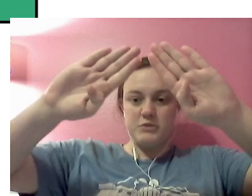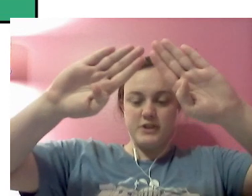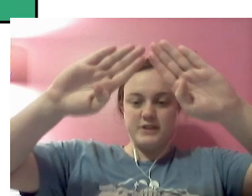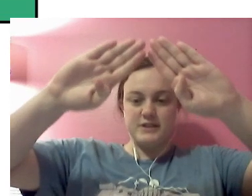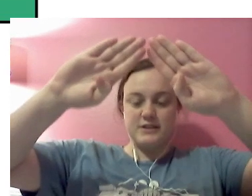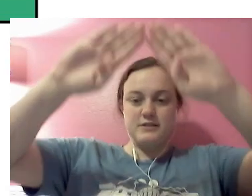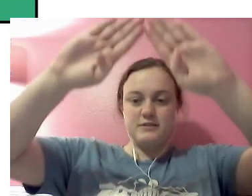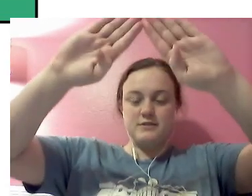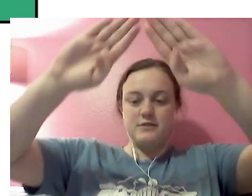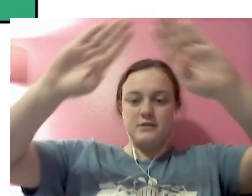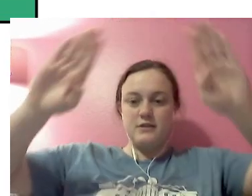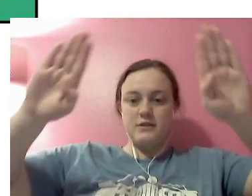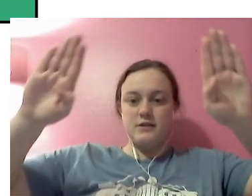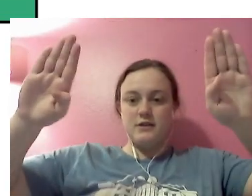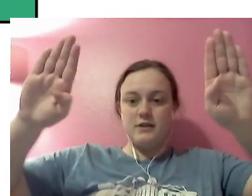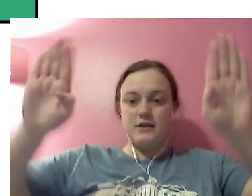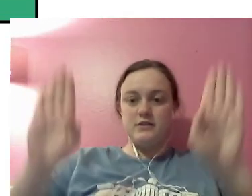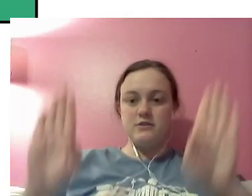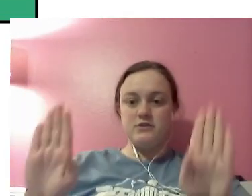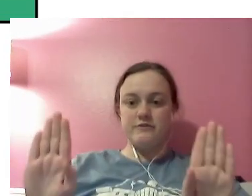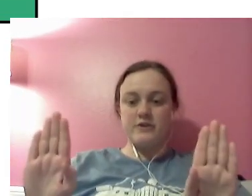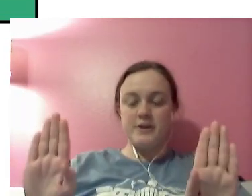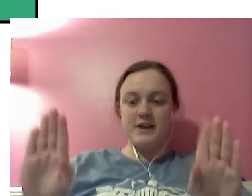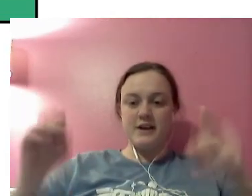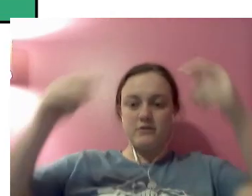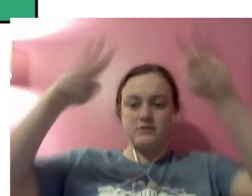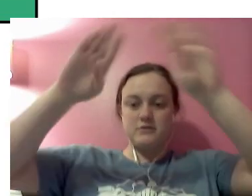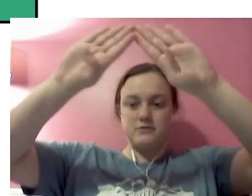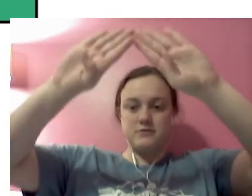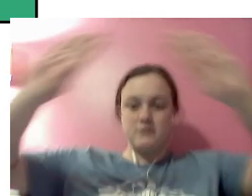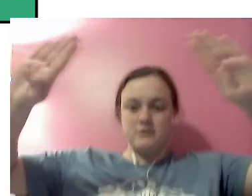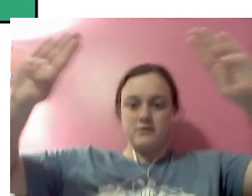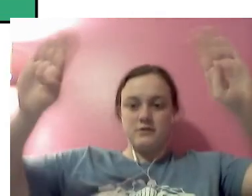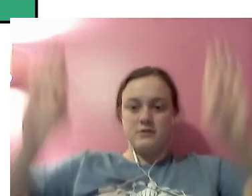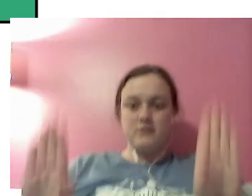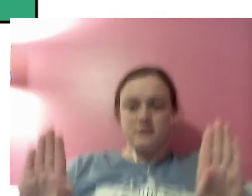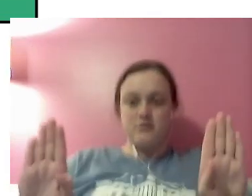you put your hands like this, and you just frame a house.